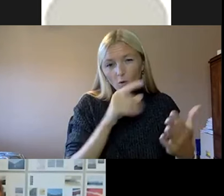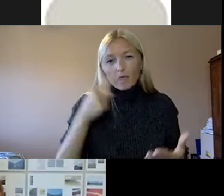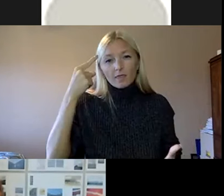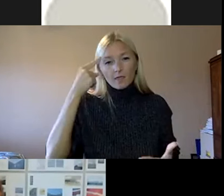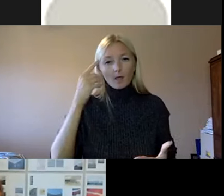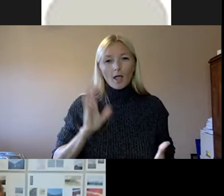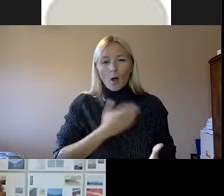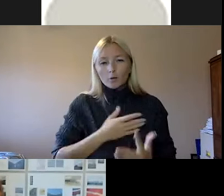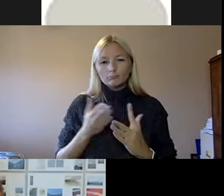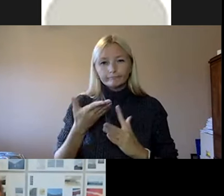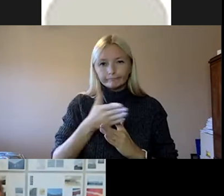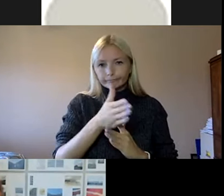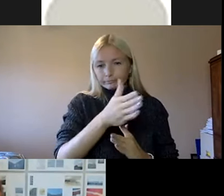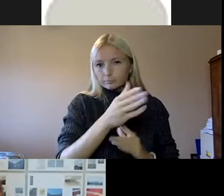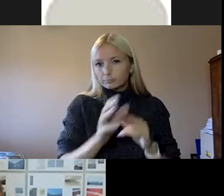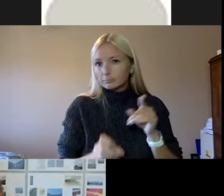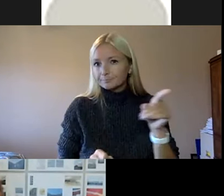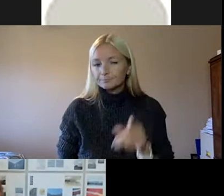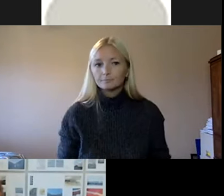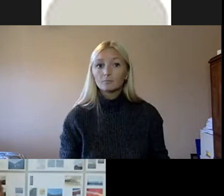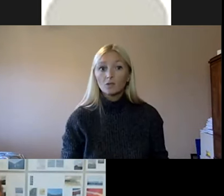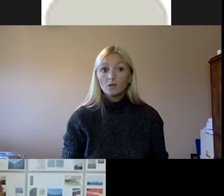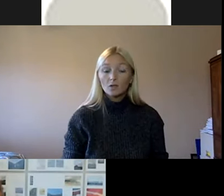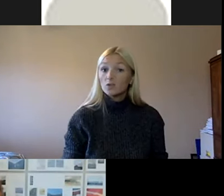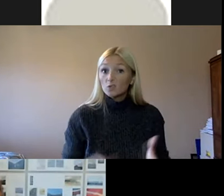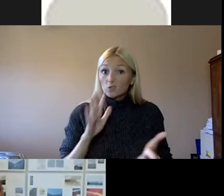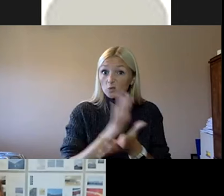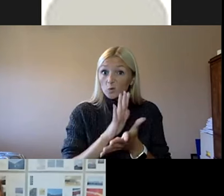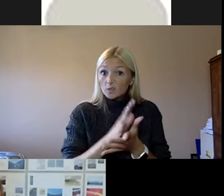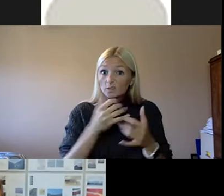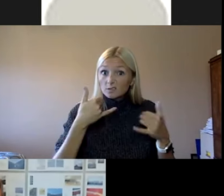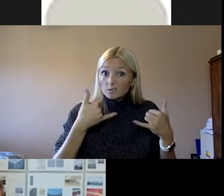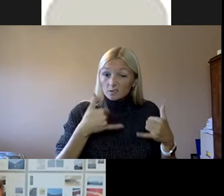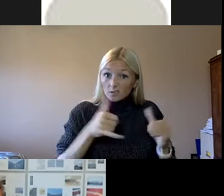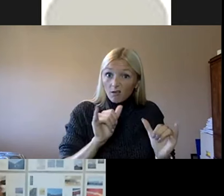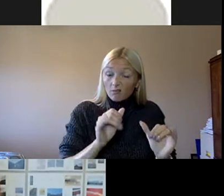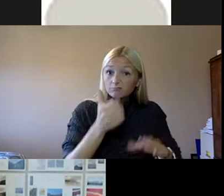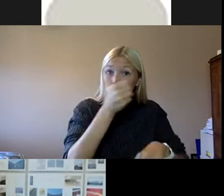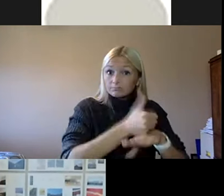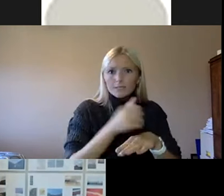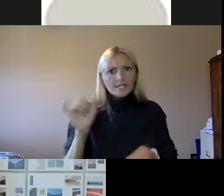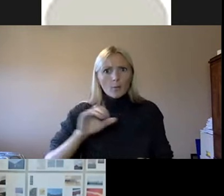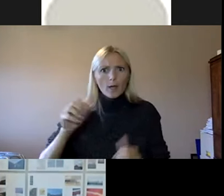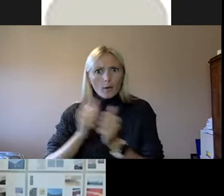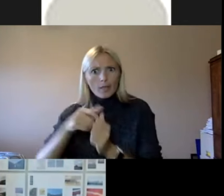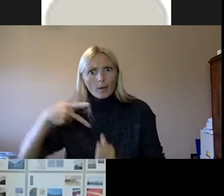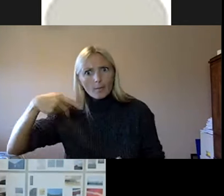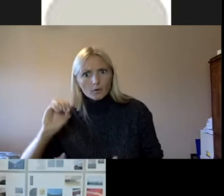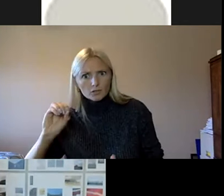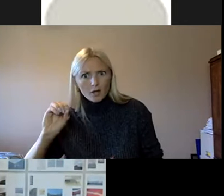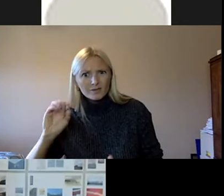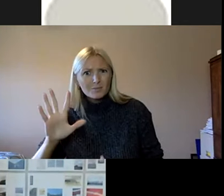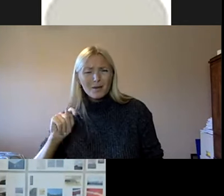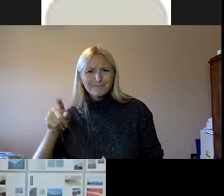in. And I think that schools might exist in some form, in the same way the post office does exist, but we don't use the post office to